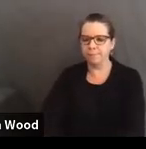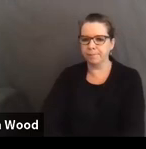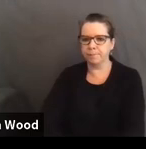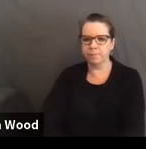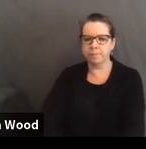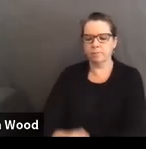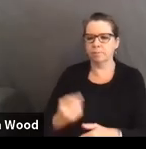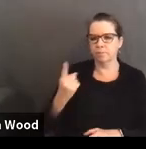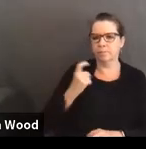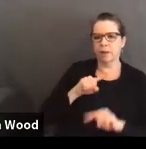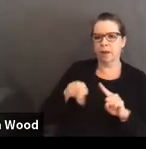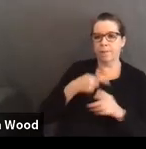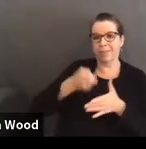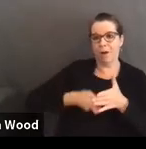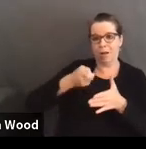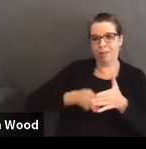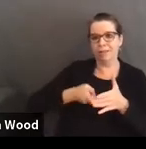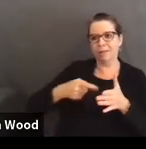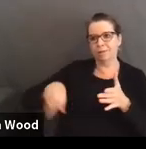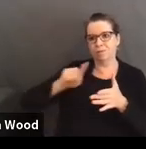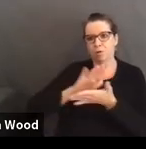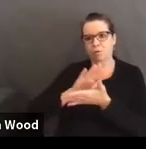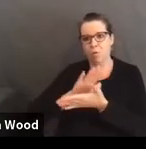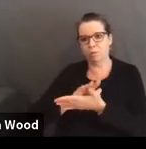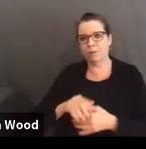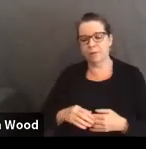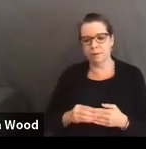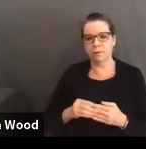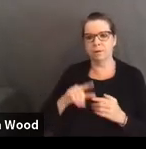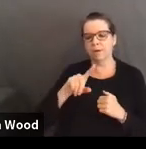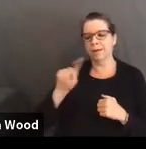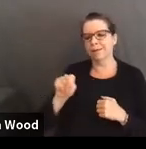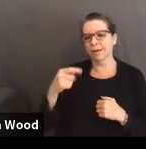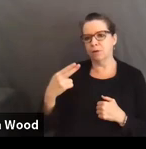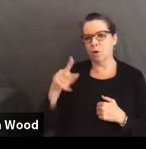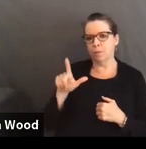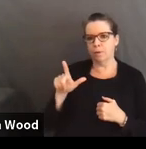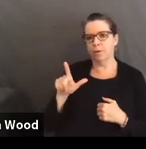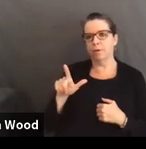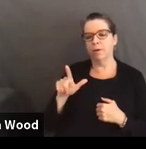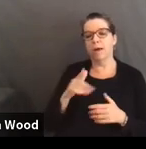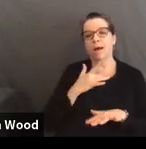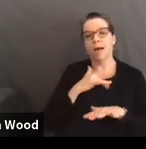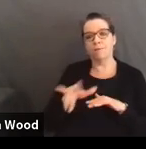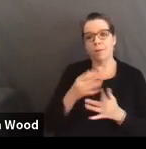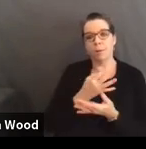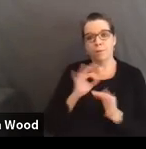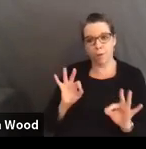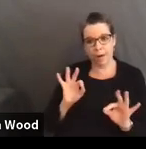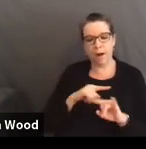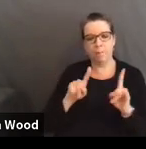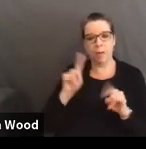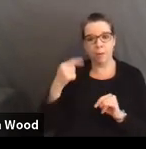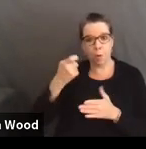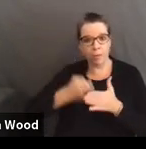Got a question about the cost to adopt. And again, Texas Home Learning is freely available. The only cost that you